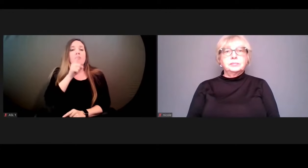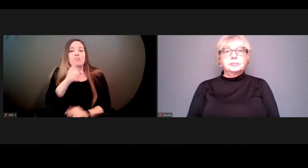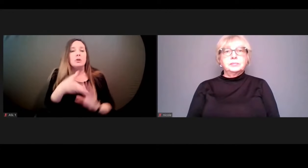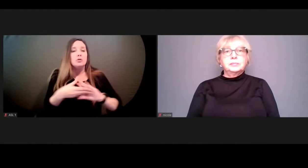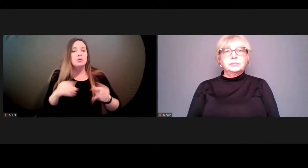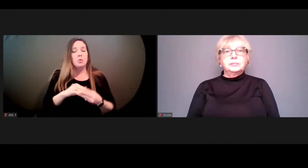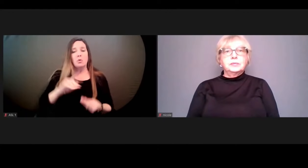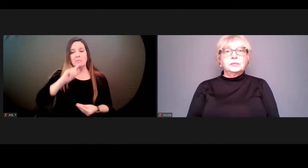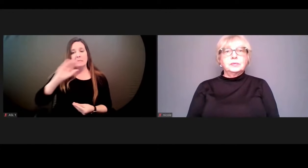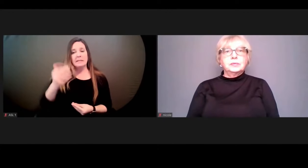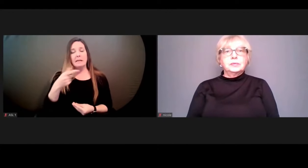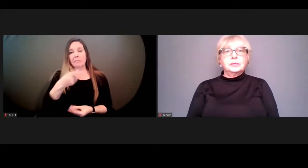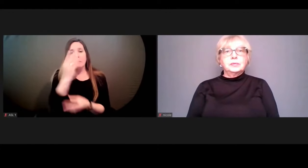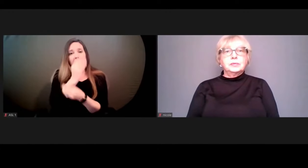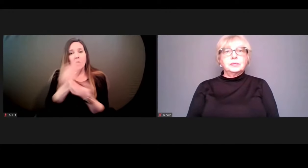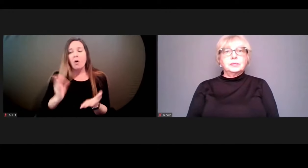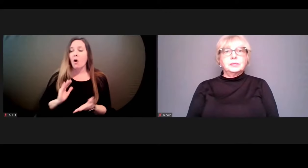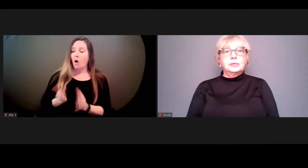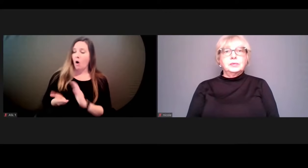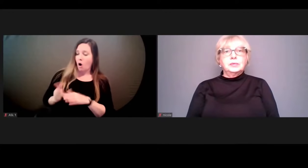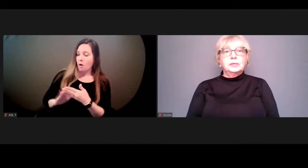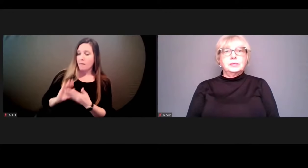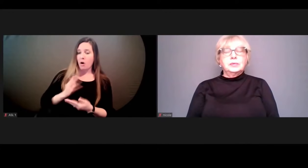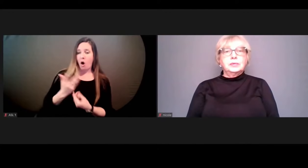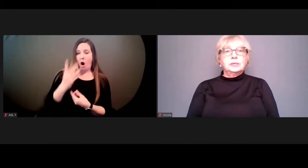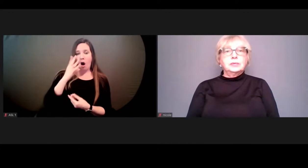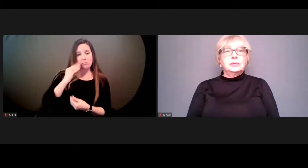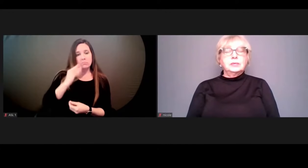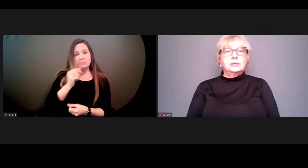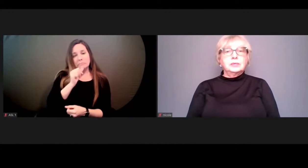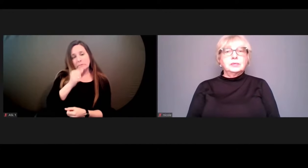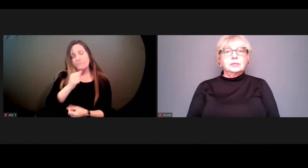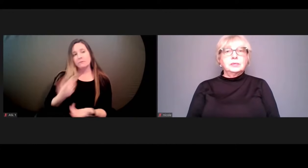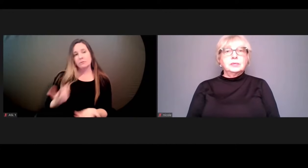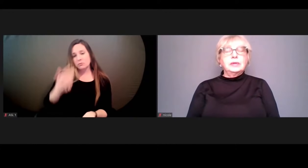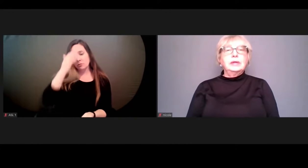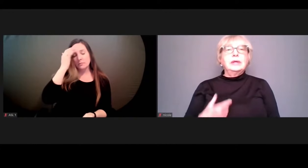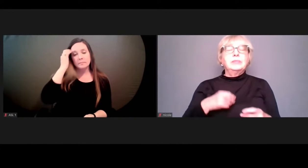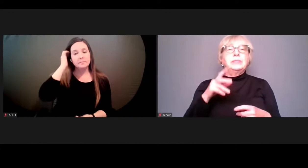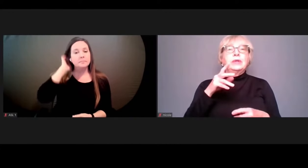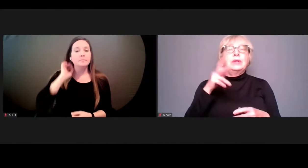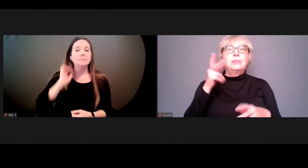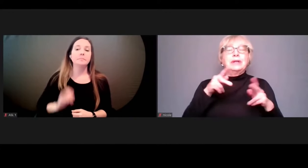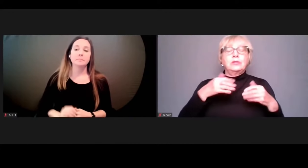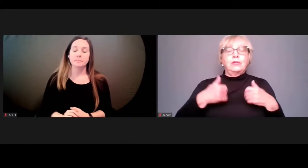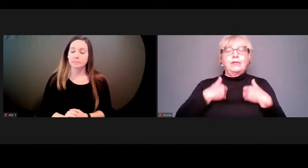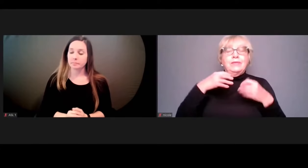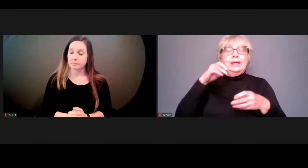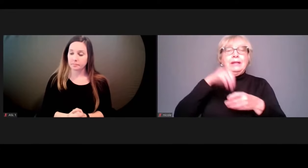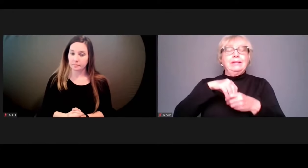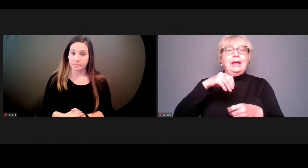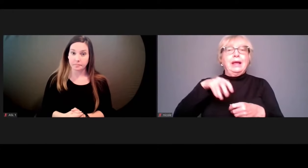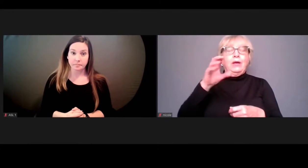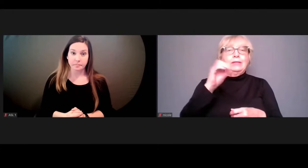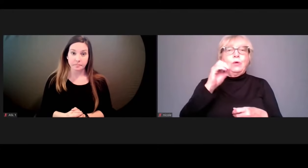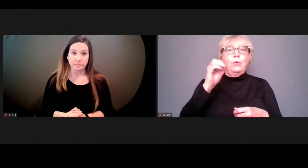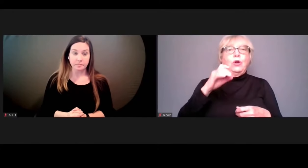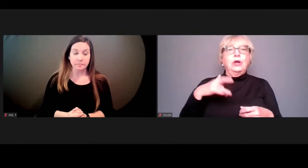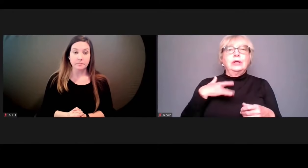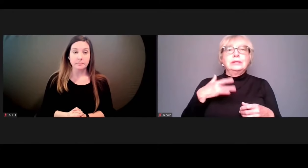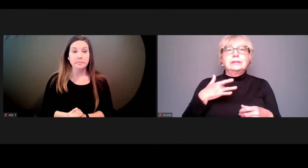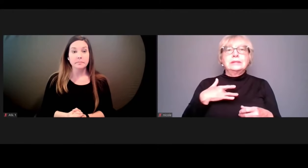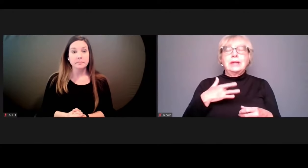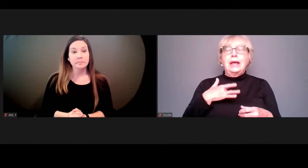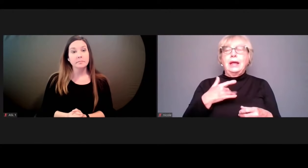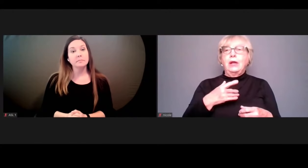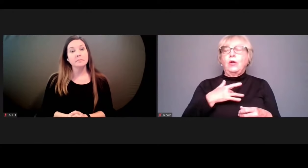our community and the impacts that we're hearing? Les résidents du quartier sont intimidés. Ils se sentent intimidés, ils se sentent en otage chez